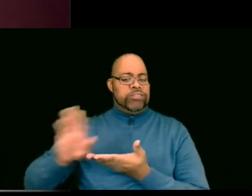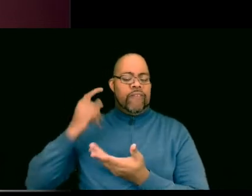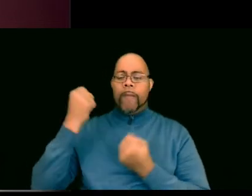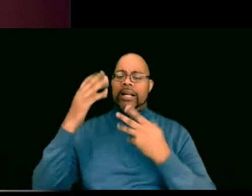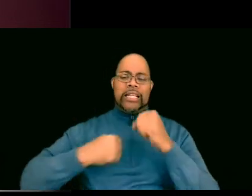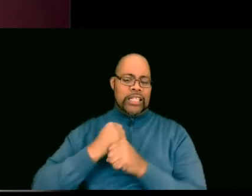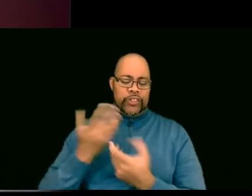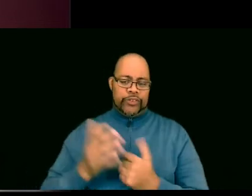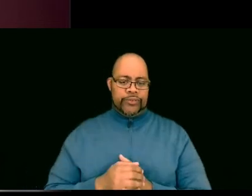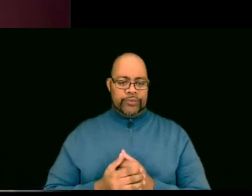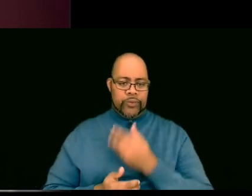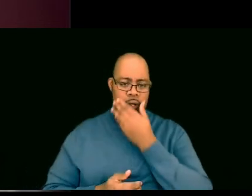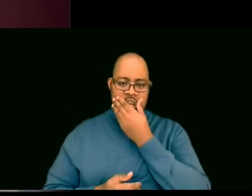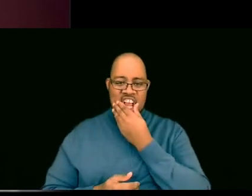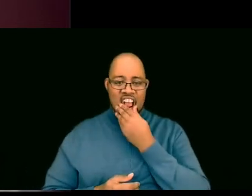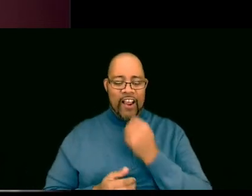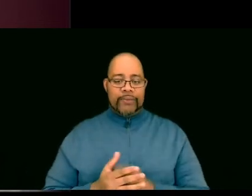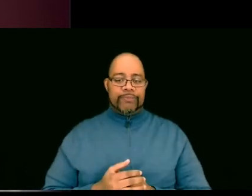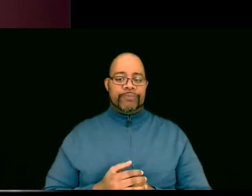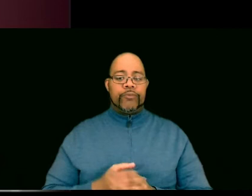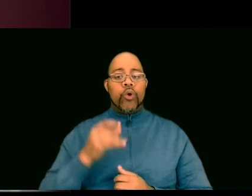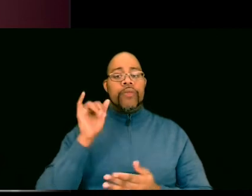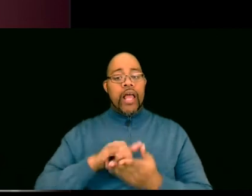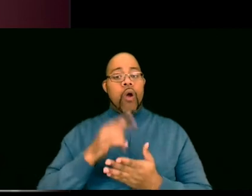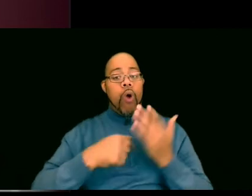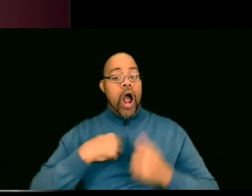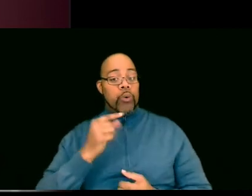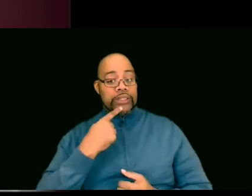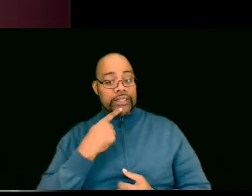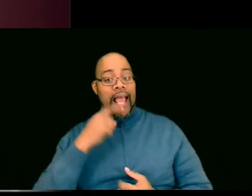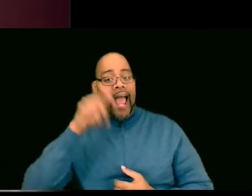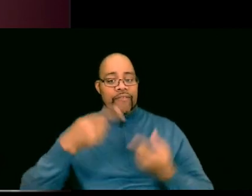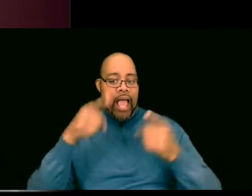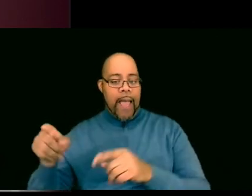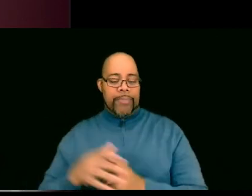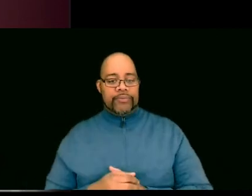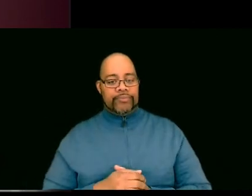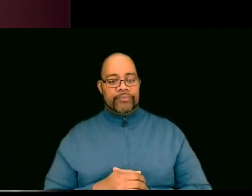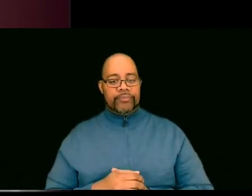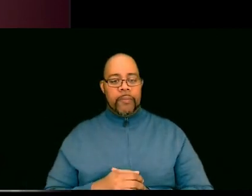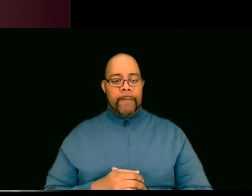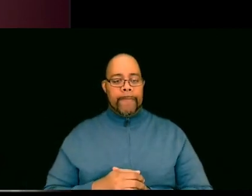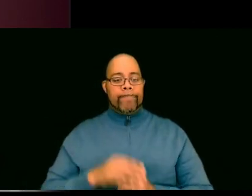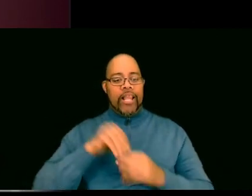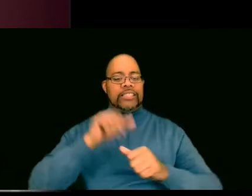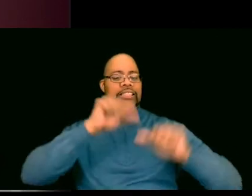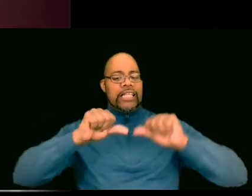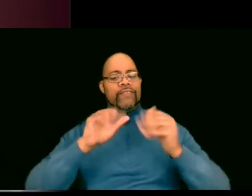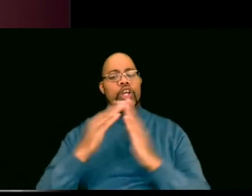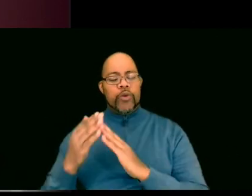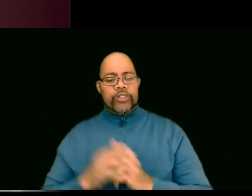have locked out for so long, you see. So this is what I would say has got to happen in